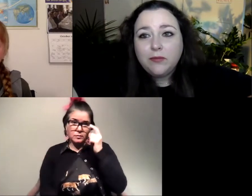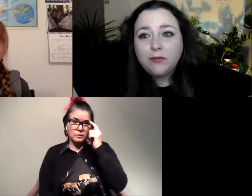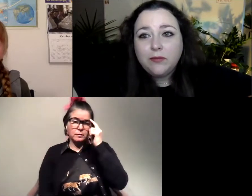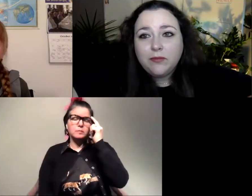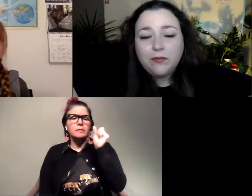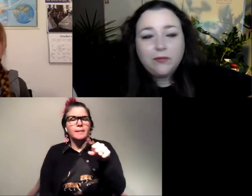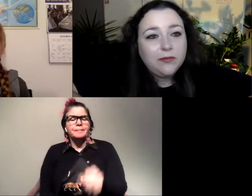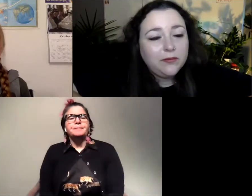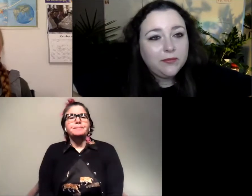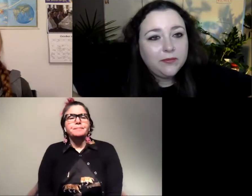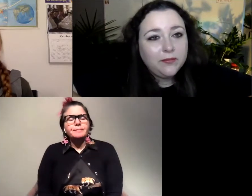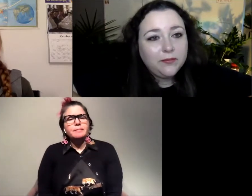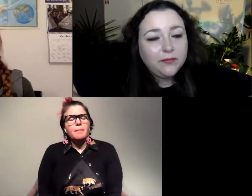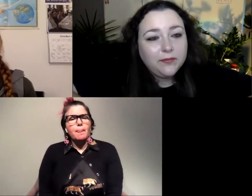Yeah.